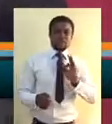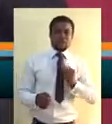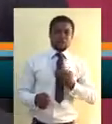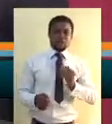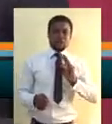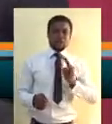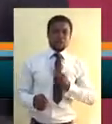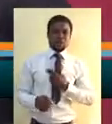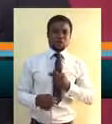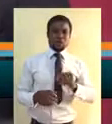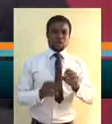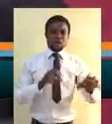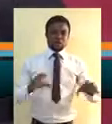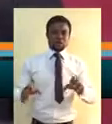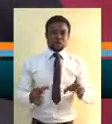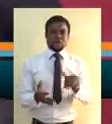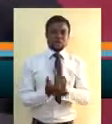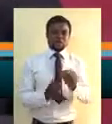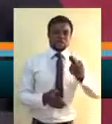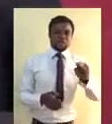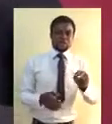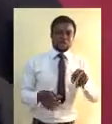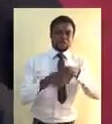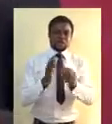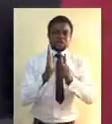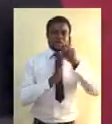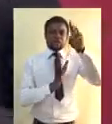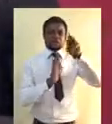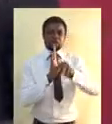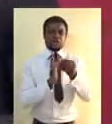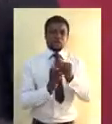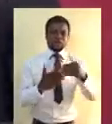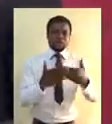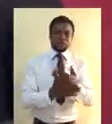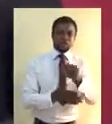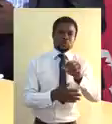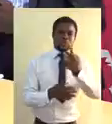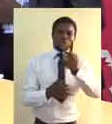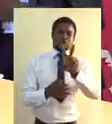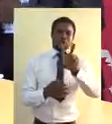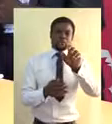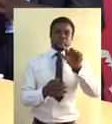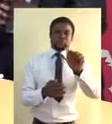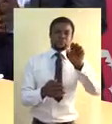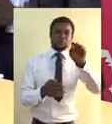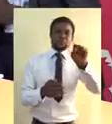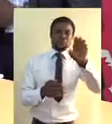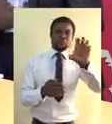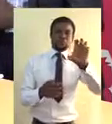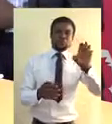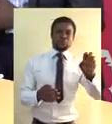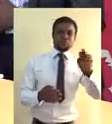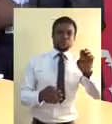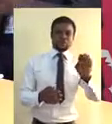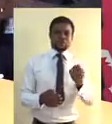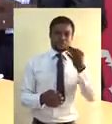activities. Science is needed in research, is needed in development of new vaccines and the likes. And there's need for our kids to also have the skill